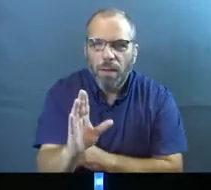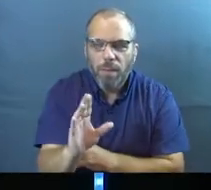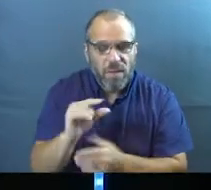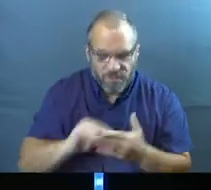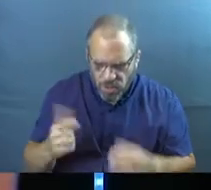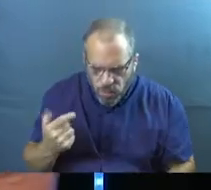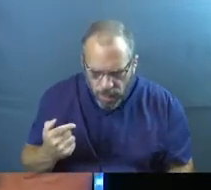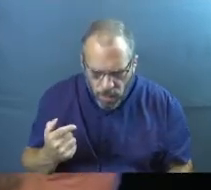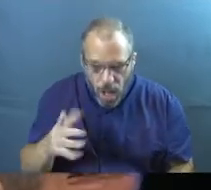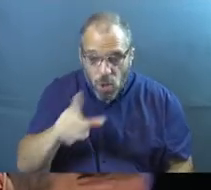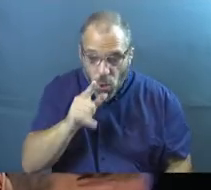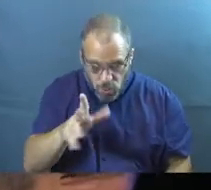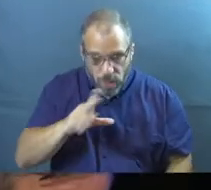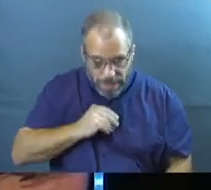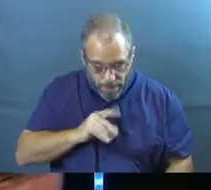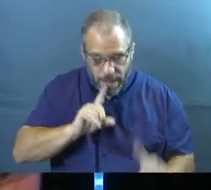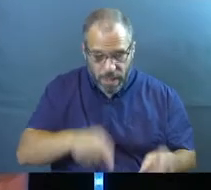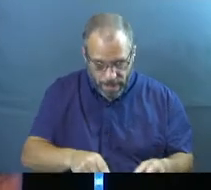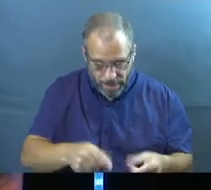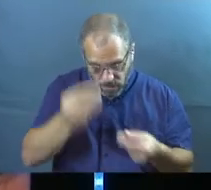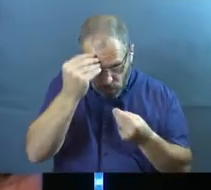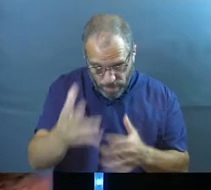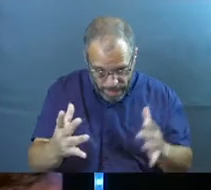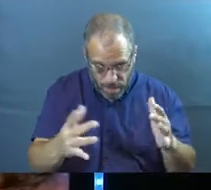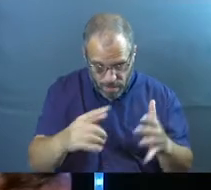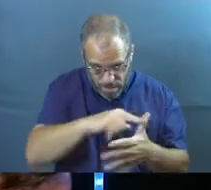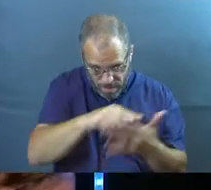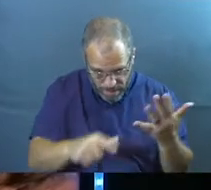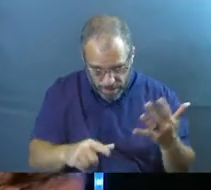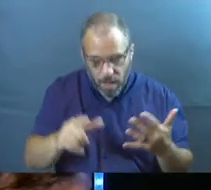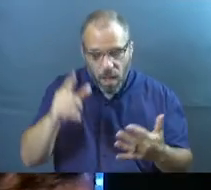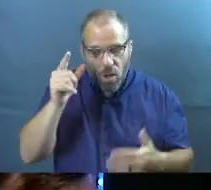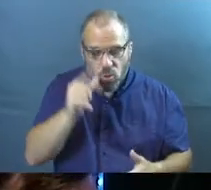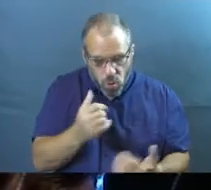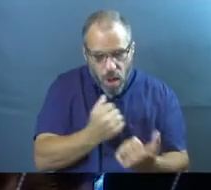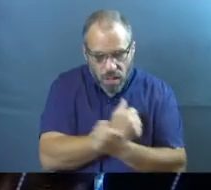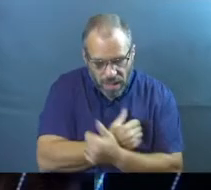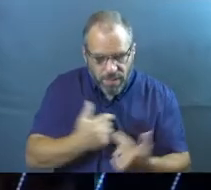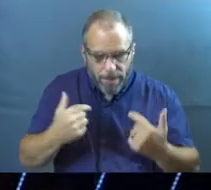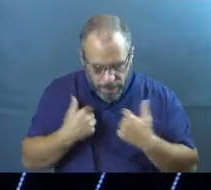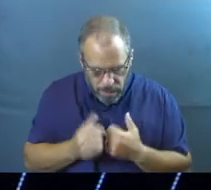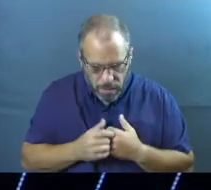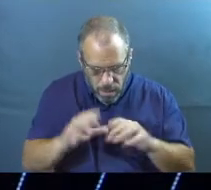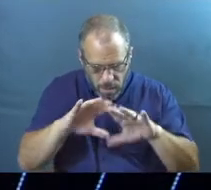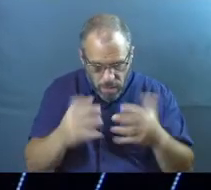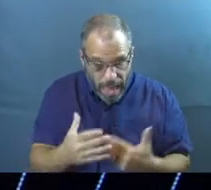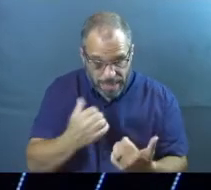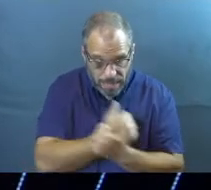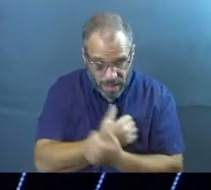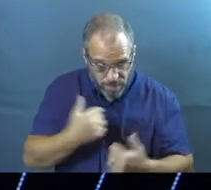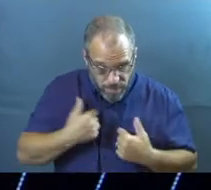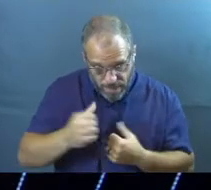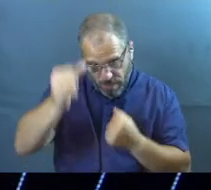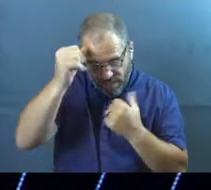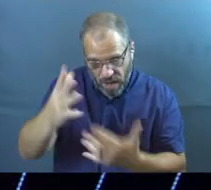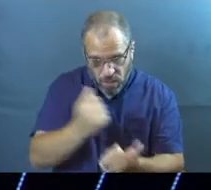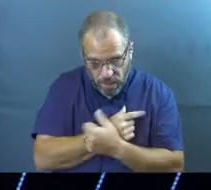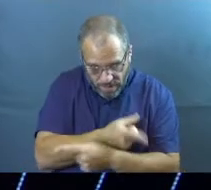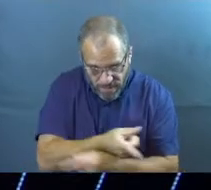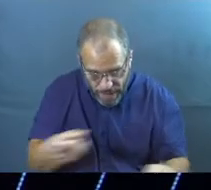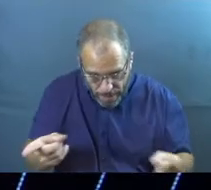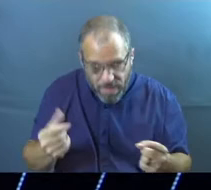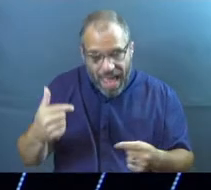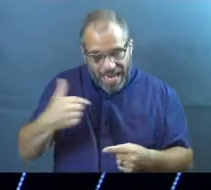Verse 21, those who accept my commandments and obey them, Jesus said, are the ones who love me. And because they love me, my Father will love